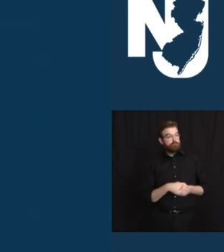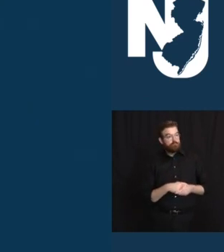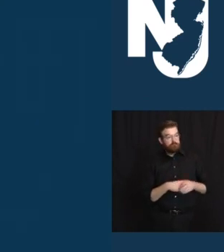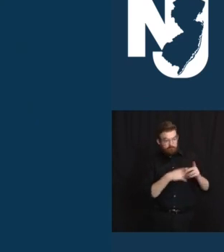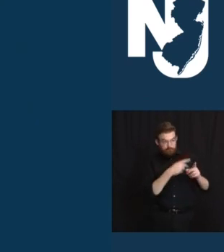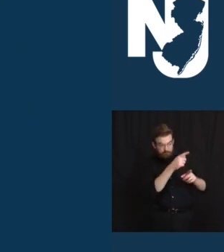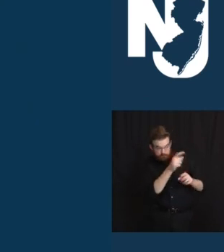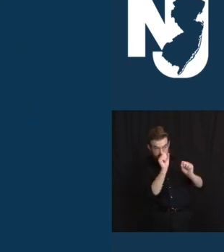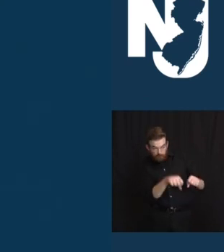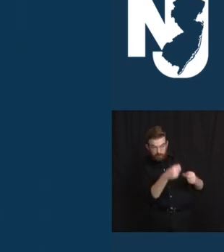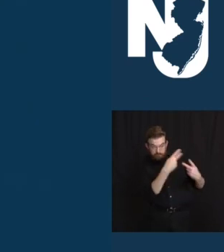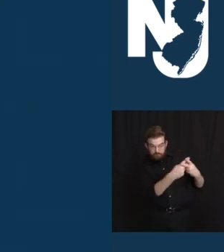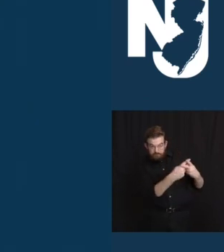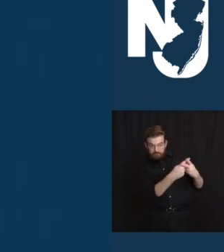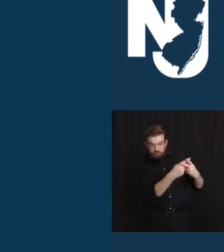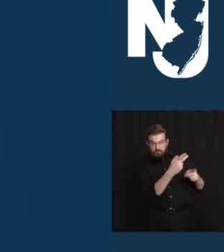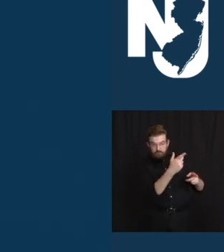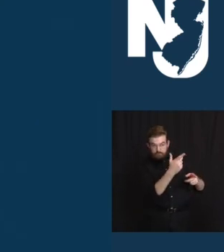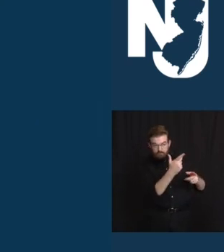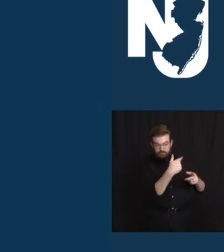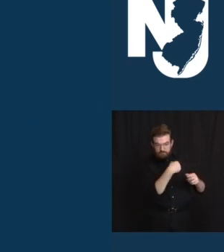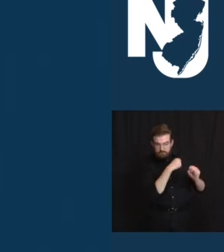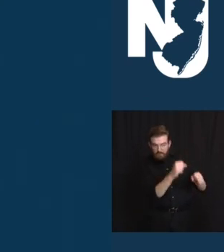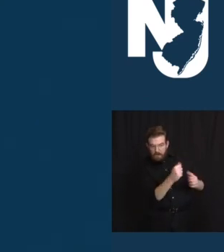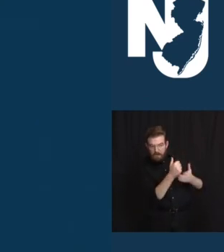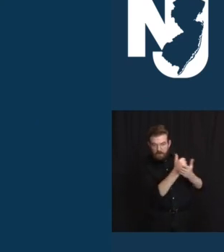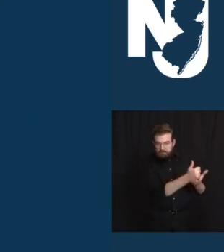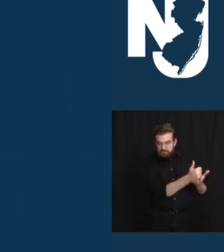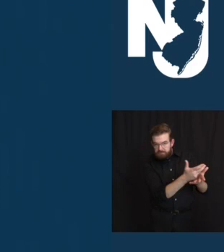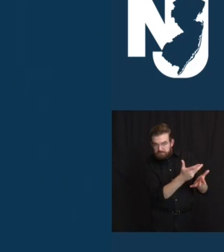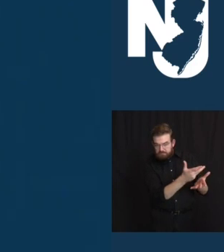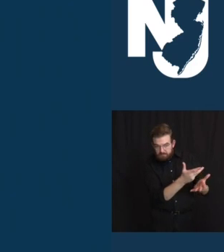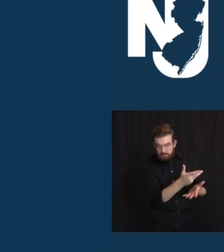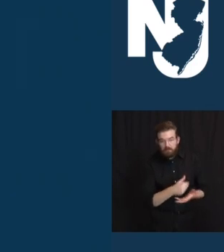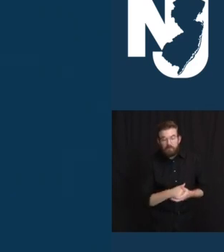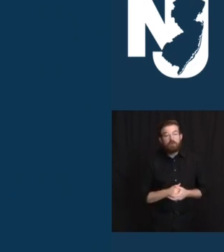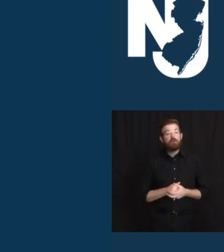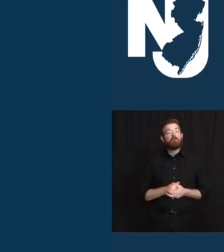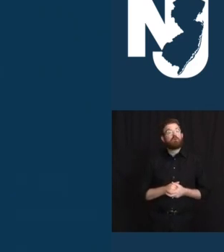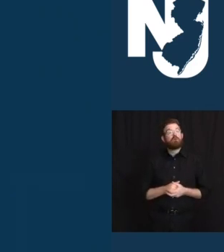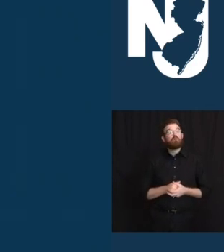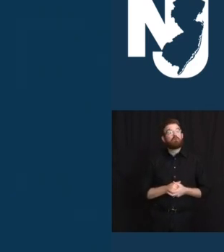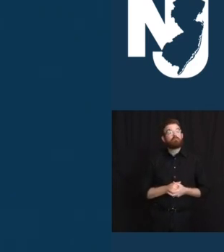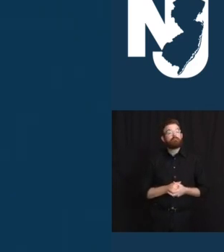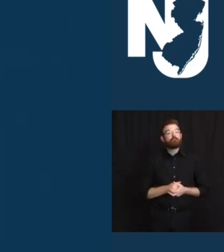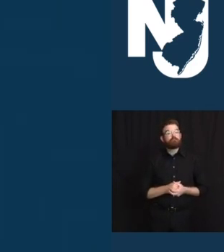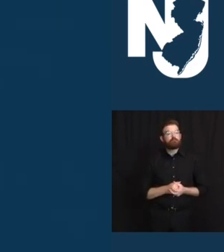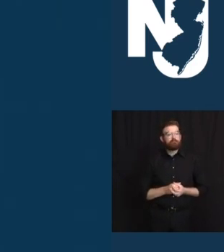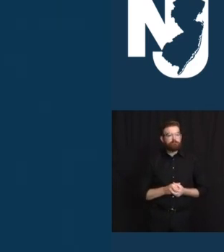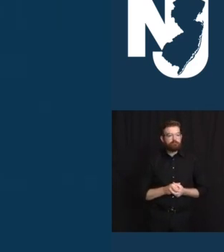but compliance is expected. It is relying on personal accountability.